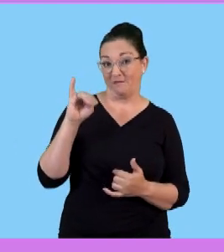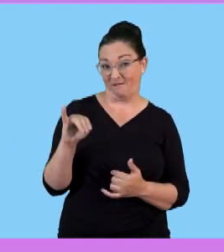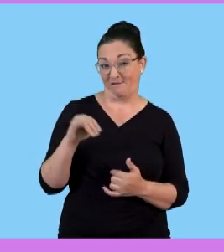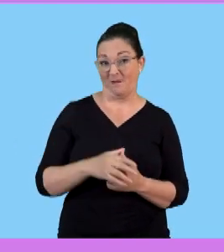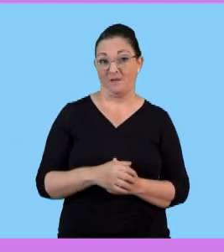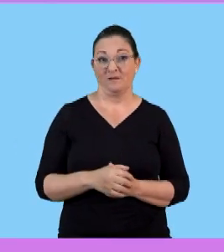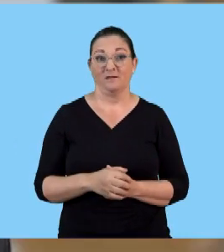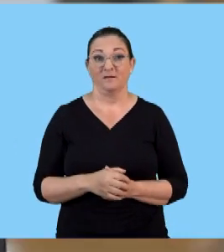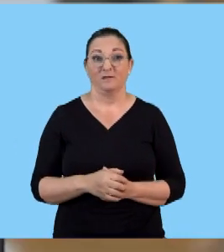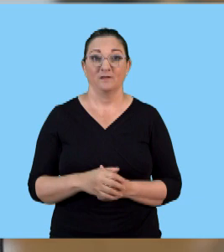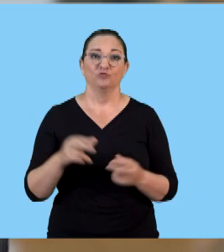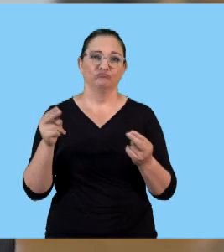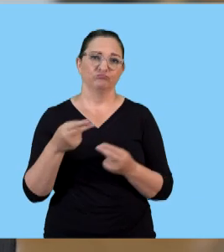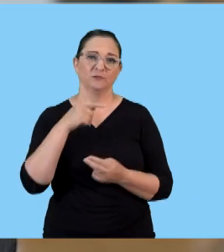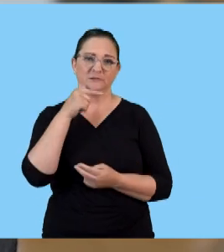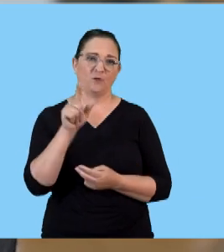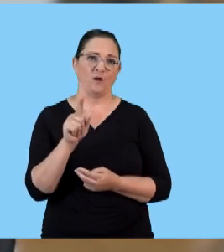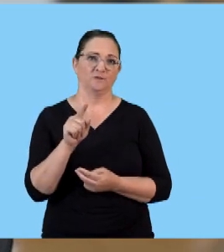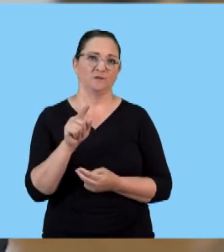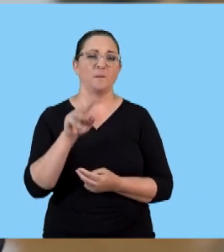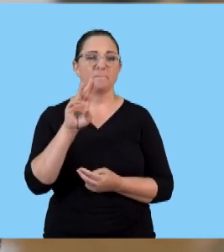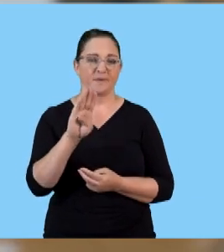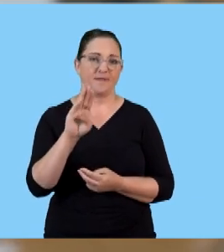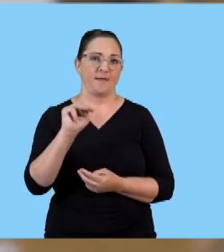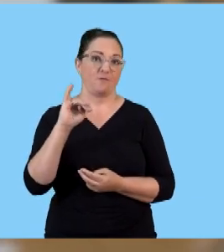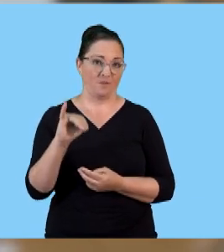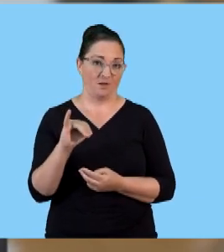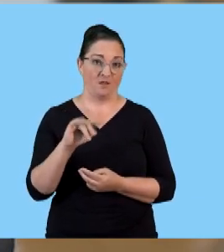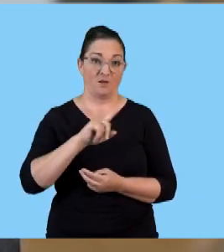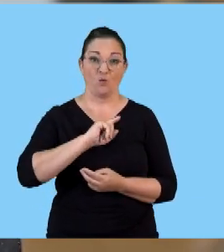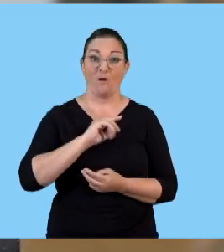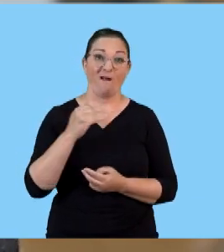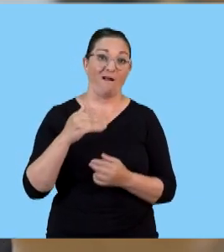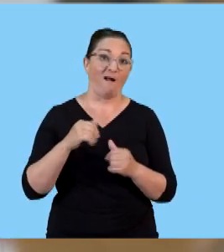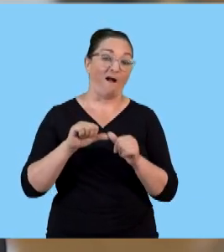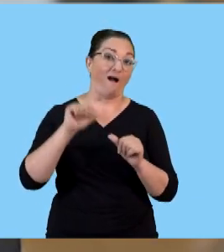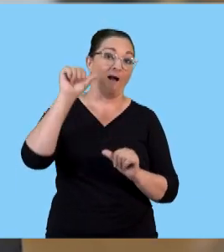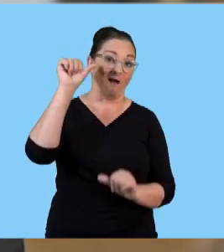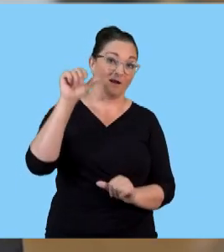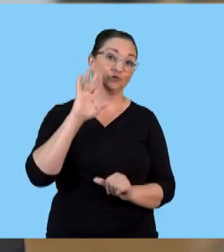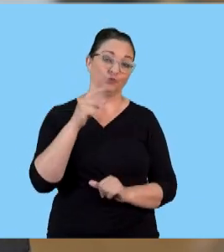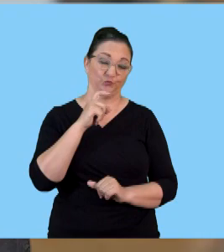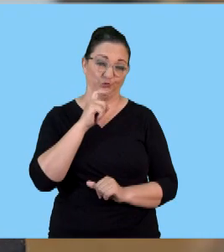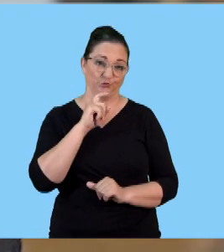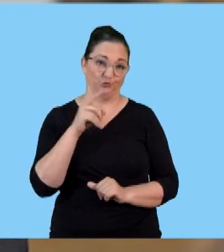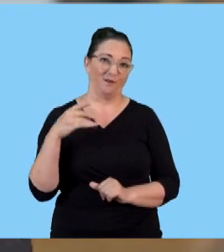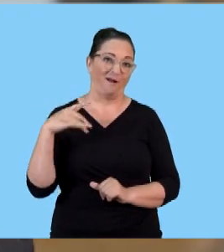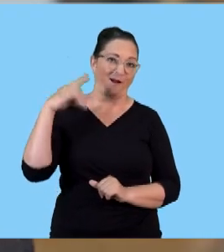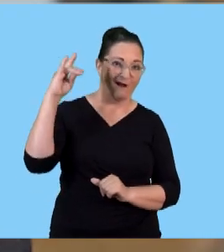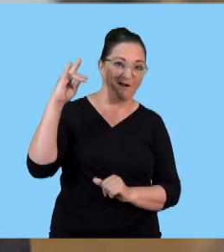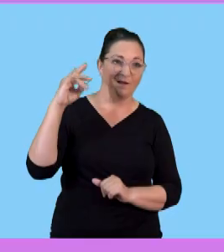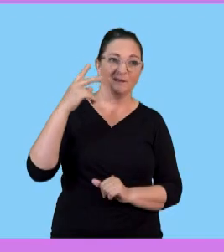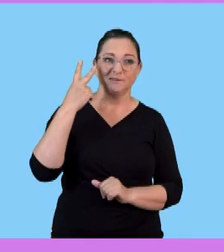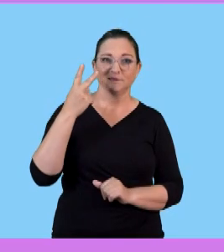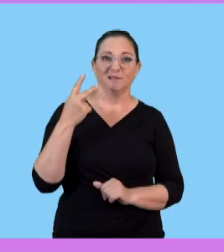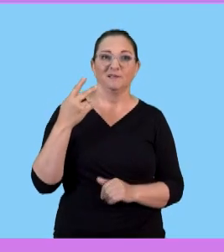right? In short, we refer to it as BMI. Then height, we're going to use this in our lesson today, is the